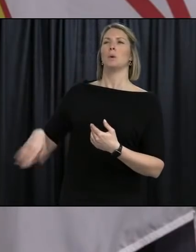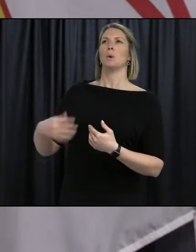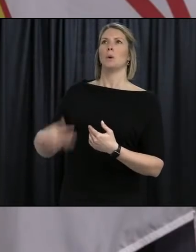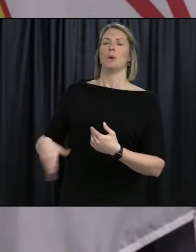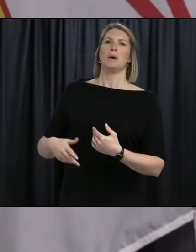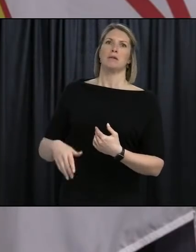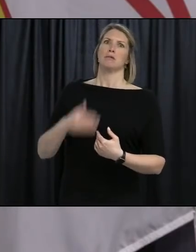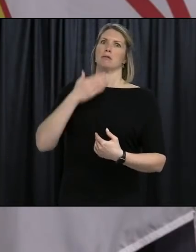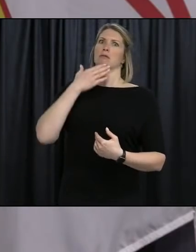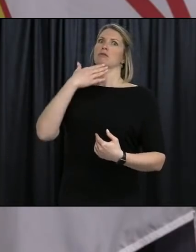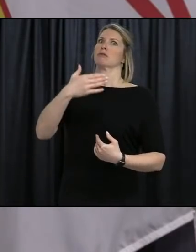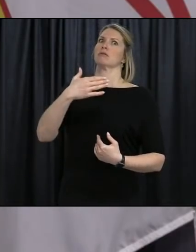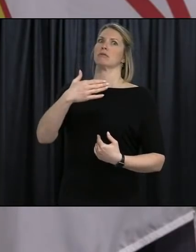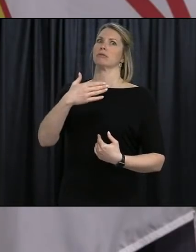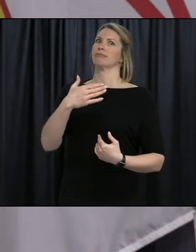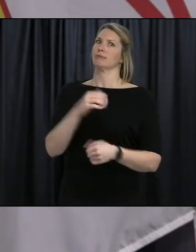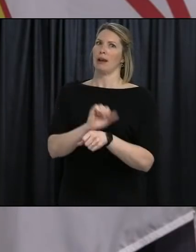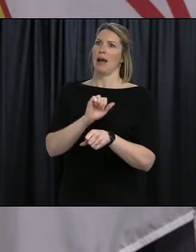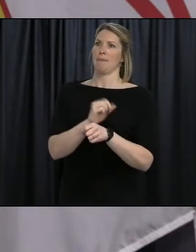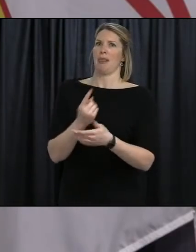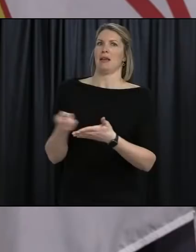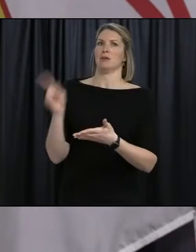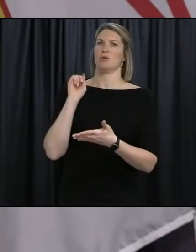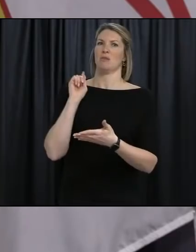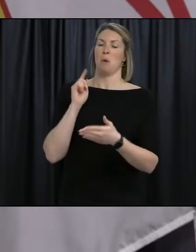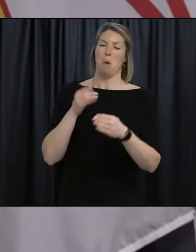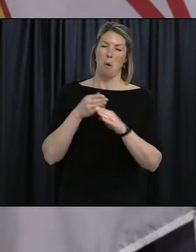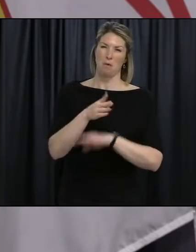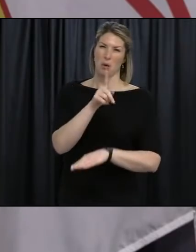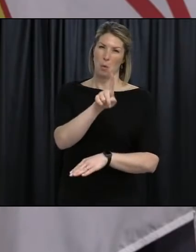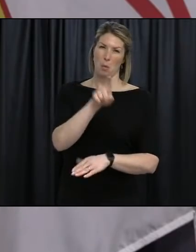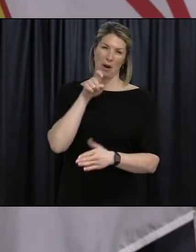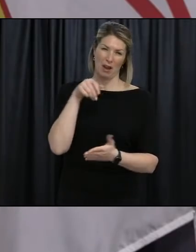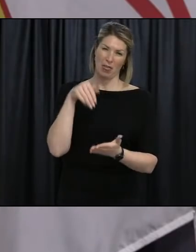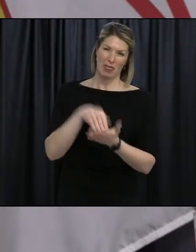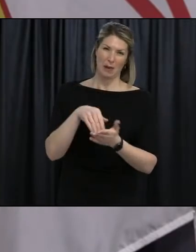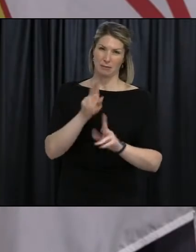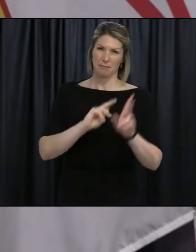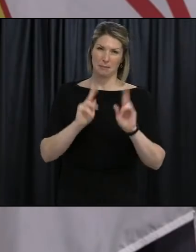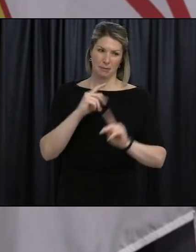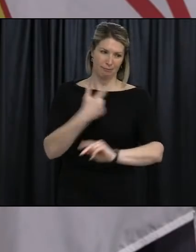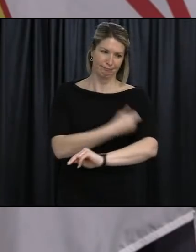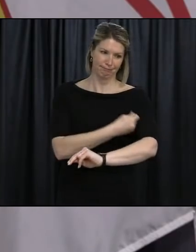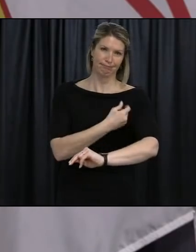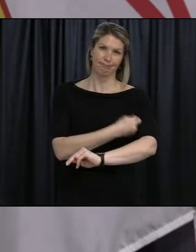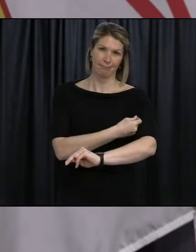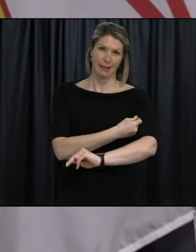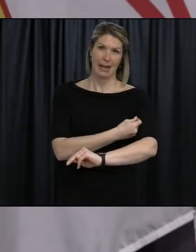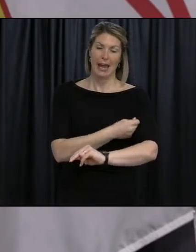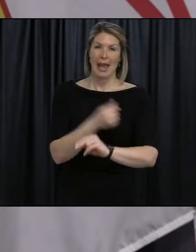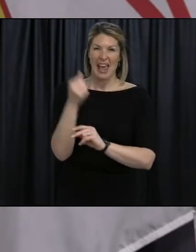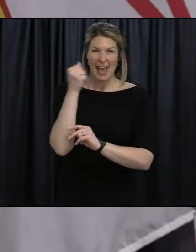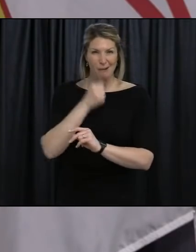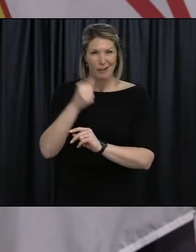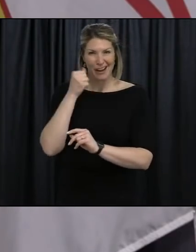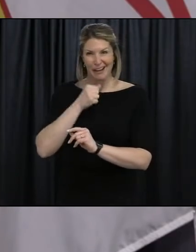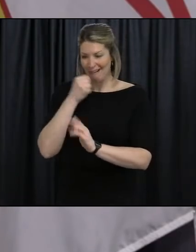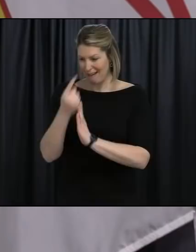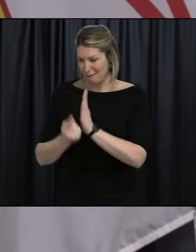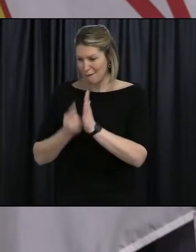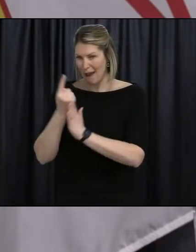Labrador. Over 100,000 people received their first dose, and that number is increasing by the